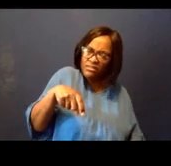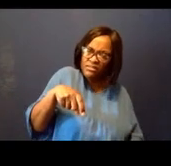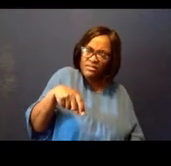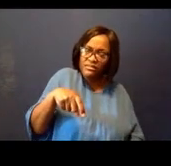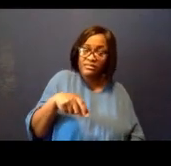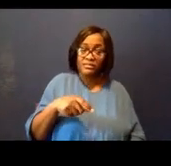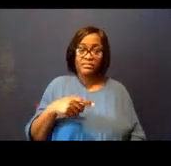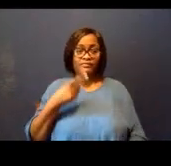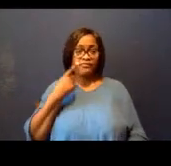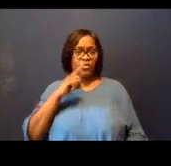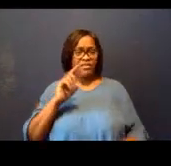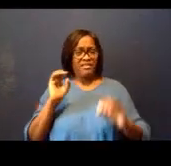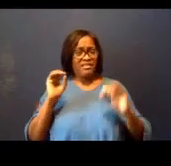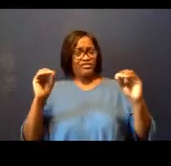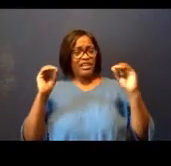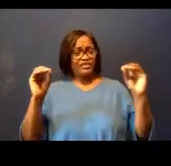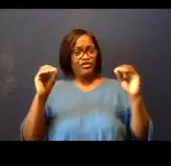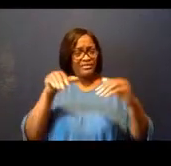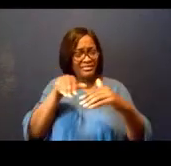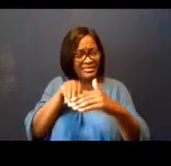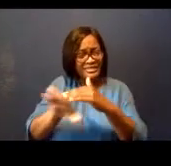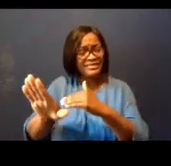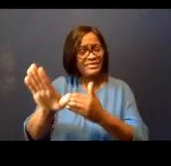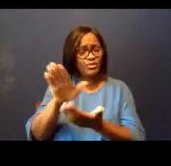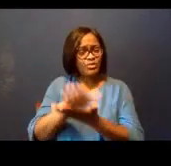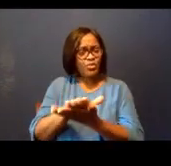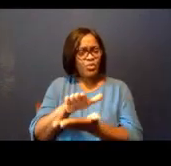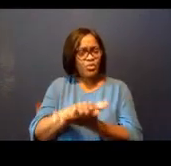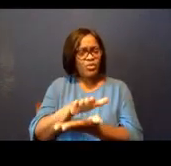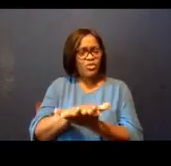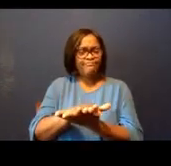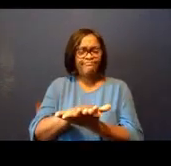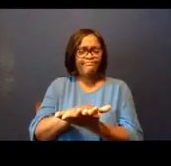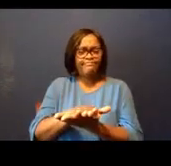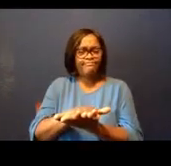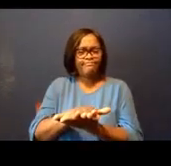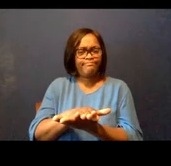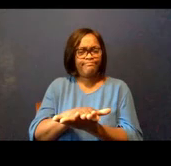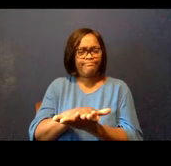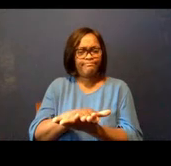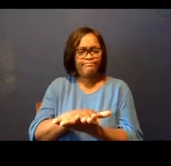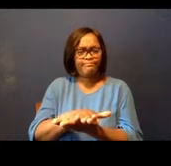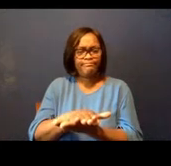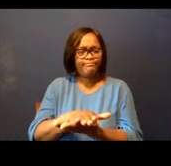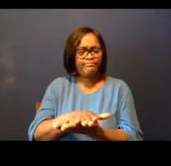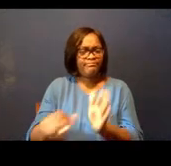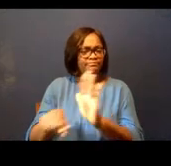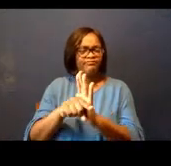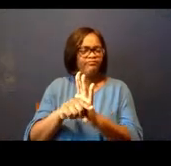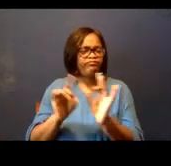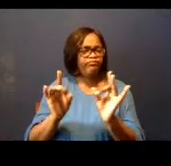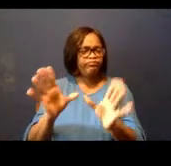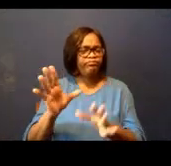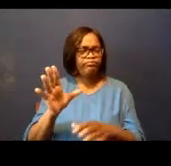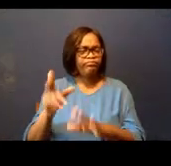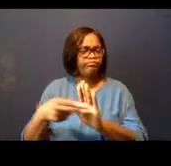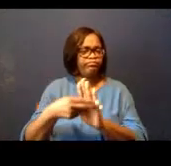Society did not open the doors to a public education